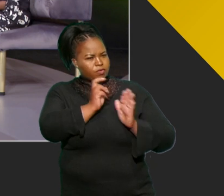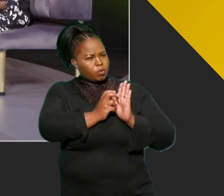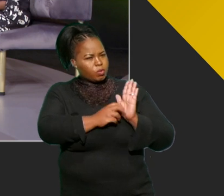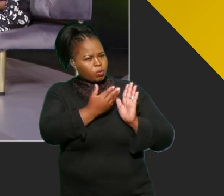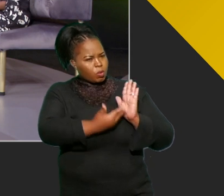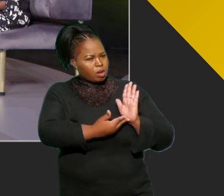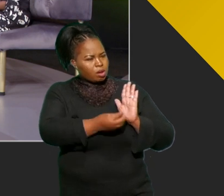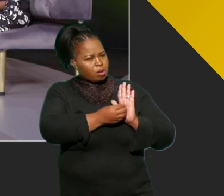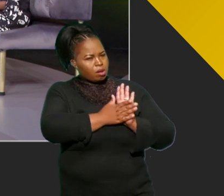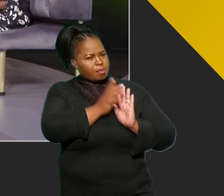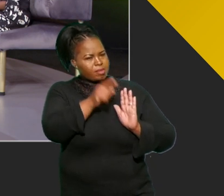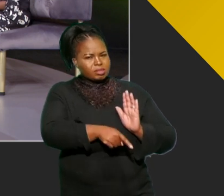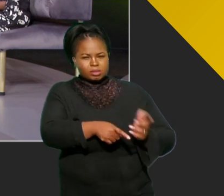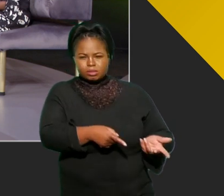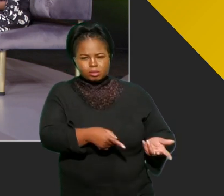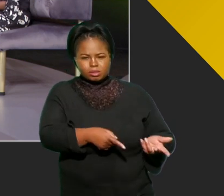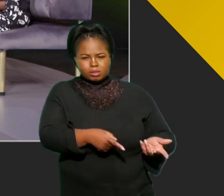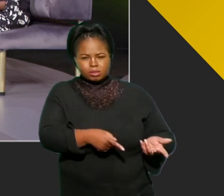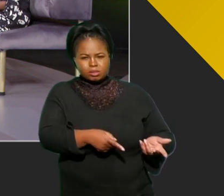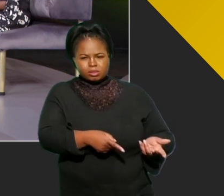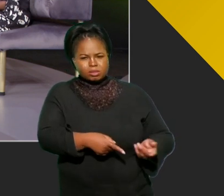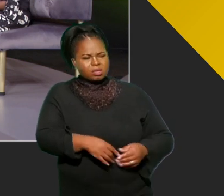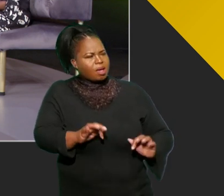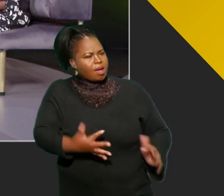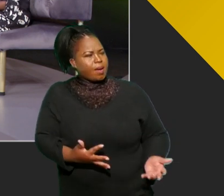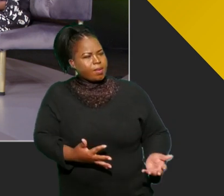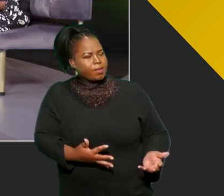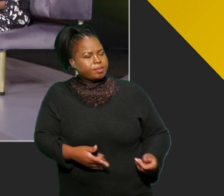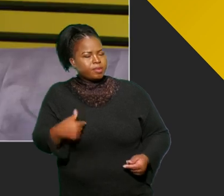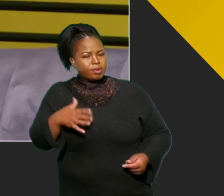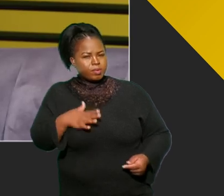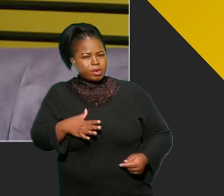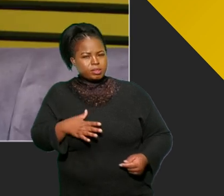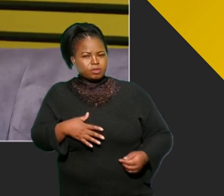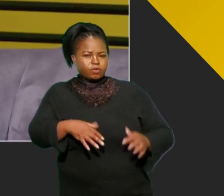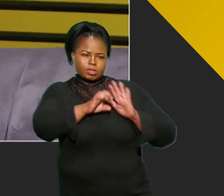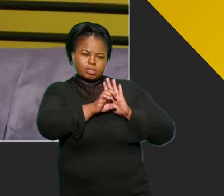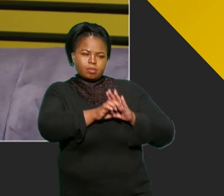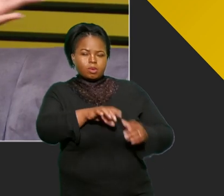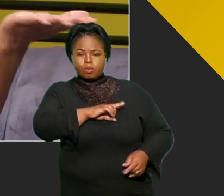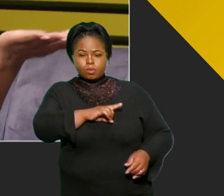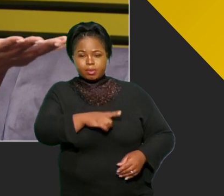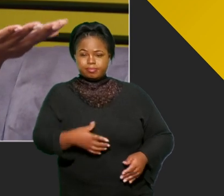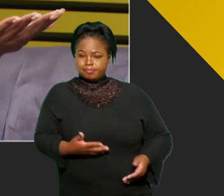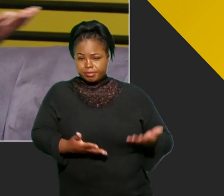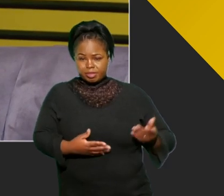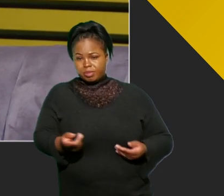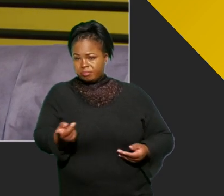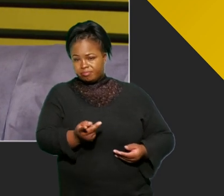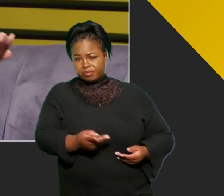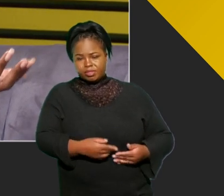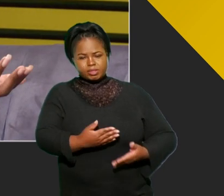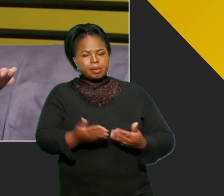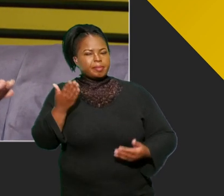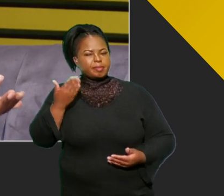regulator, accommodation, the rental market, how? I just want a practical example because, and perhaps maybe the example that I